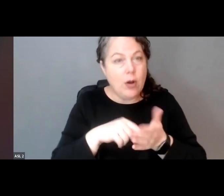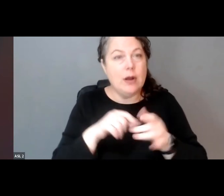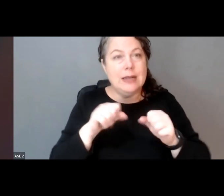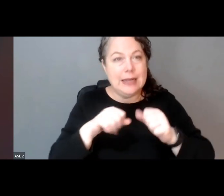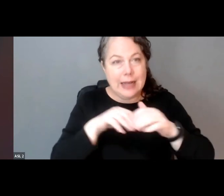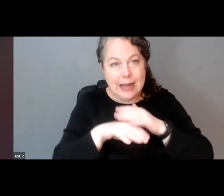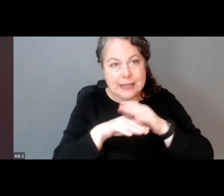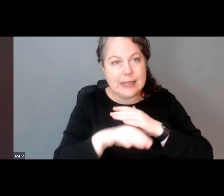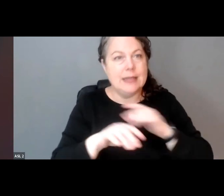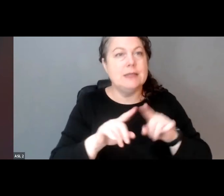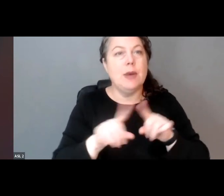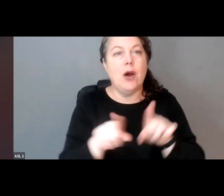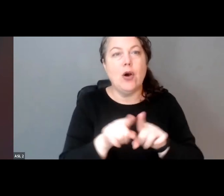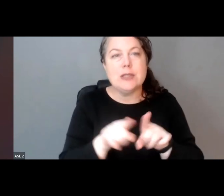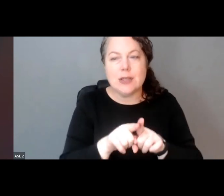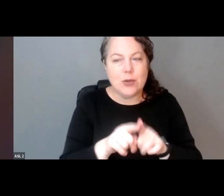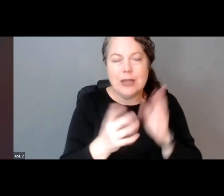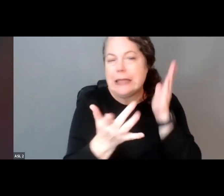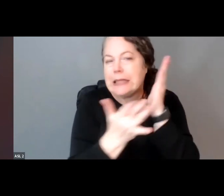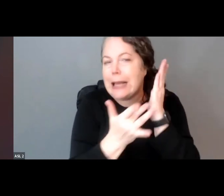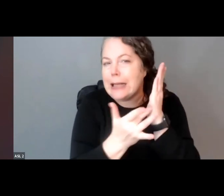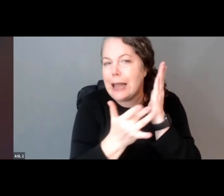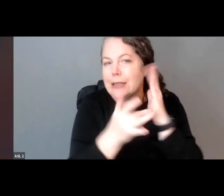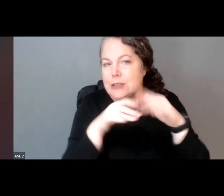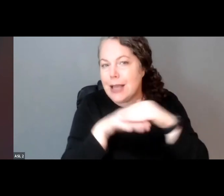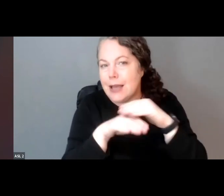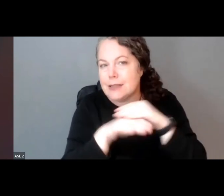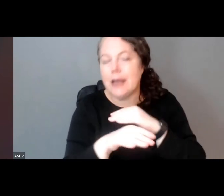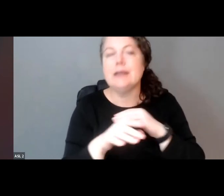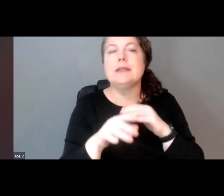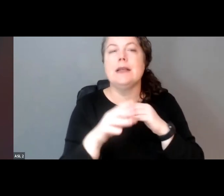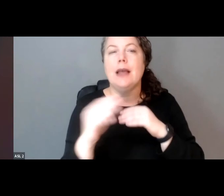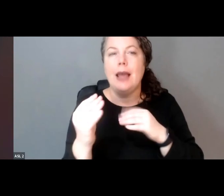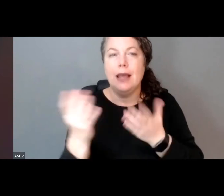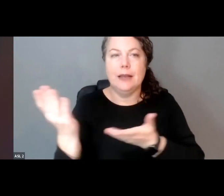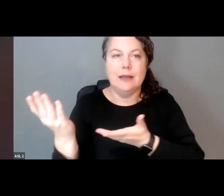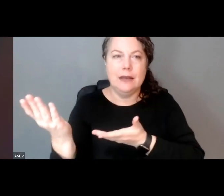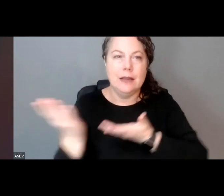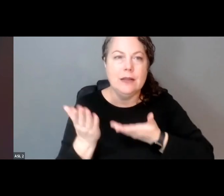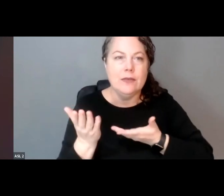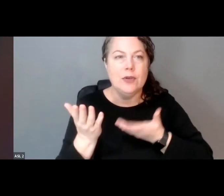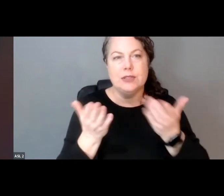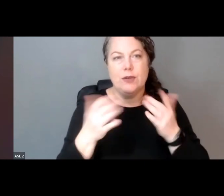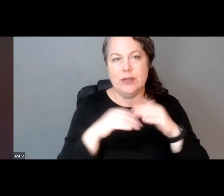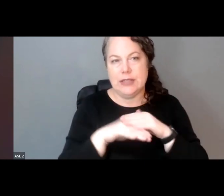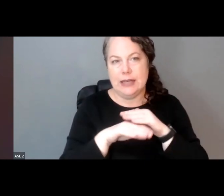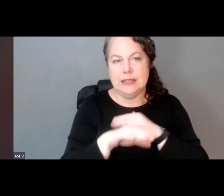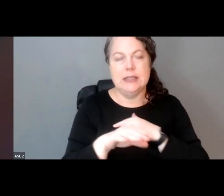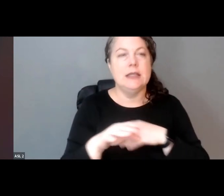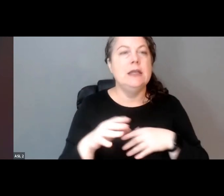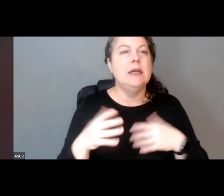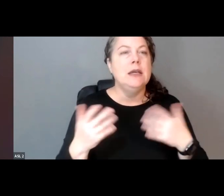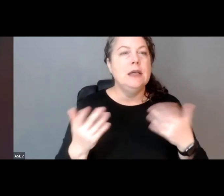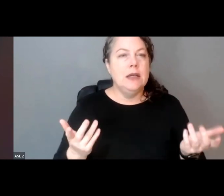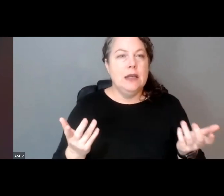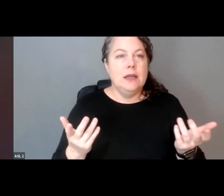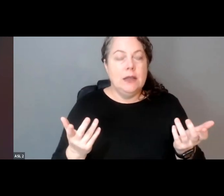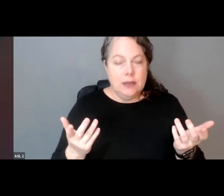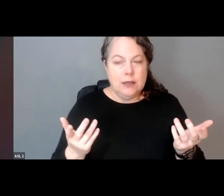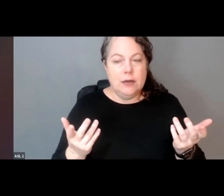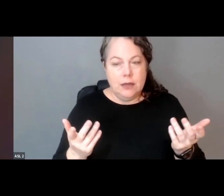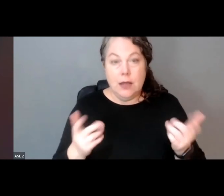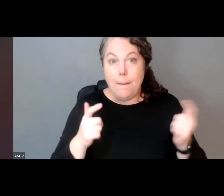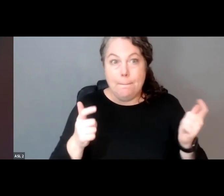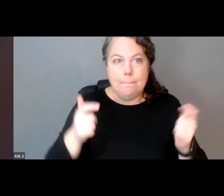access to technology as well as these delivery services. Certainly a much larger